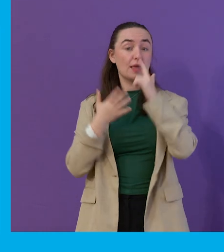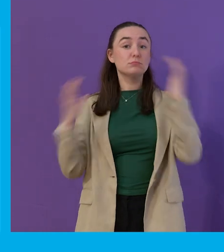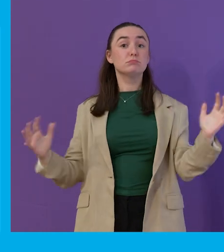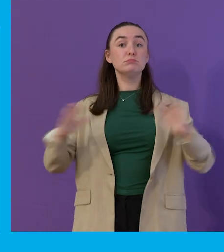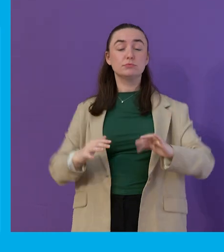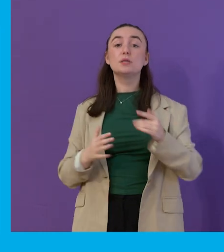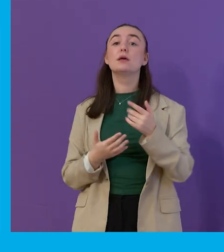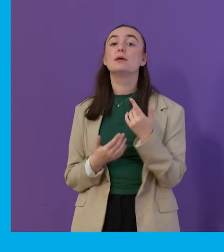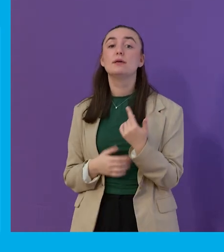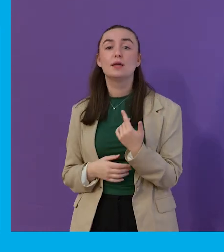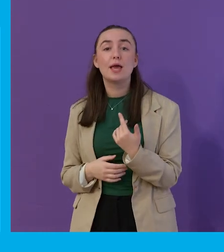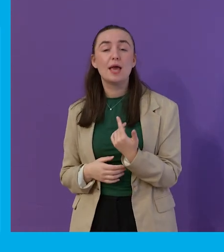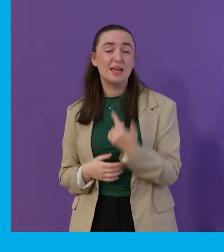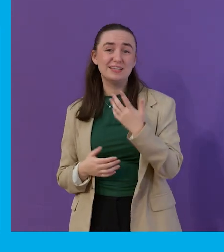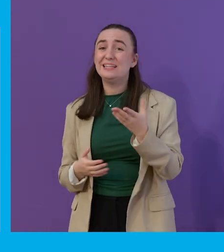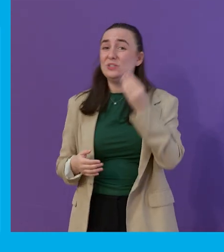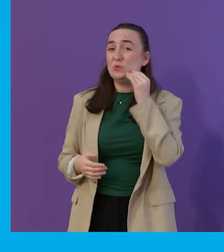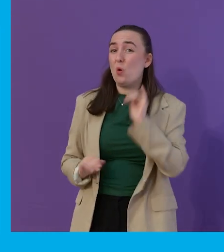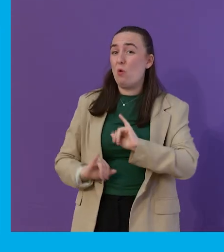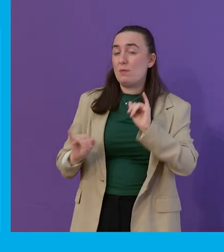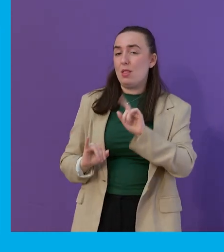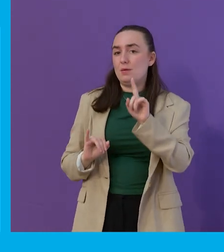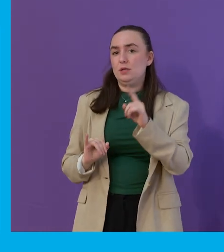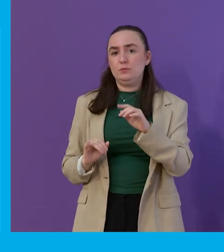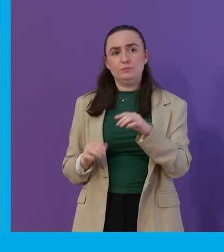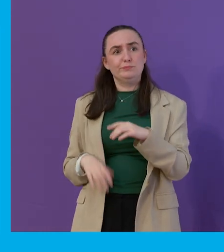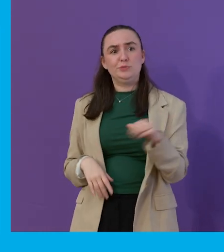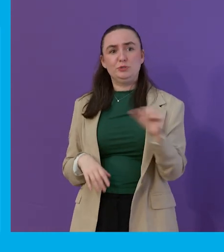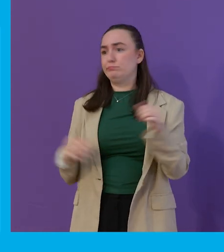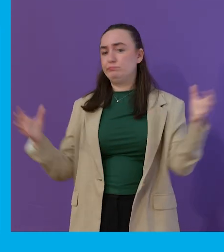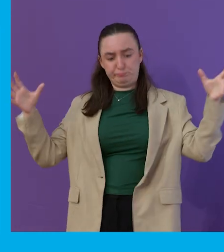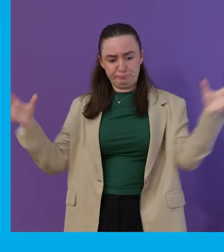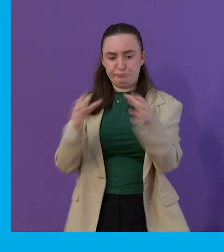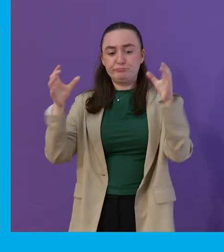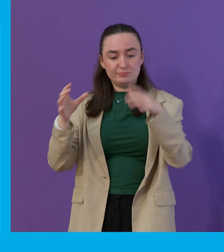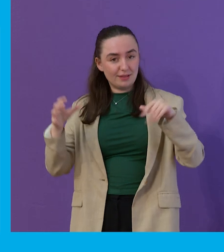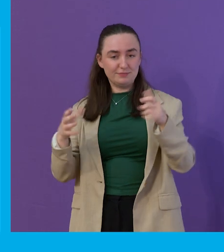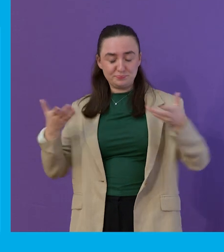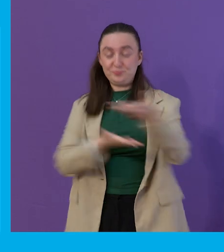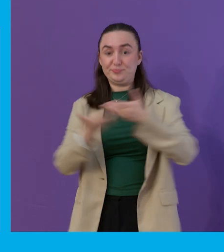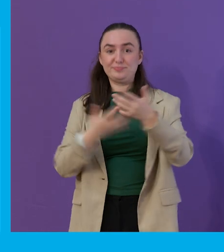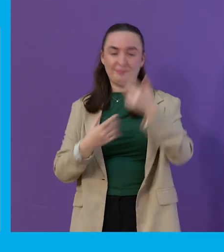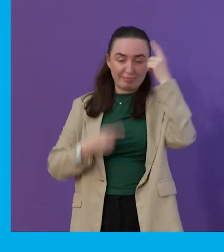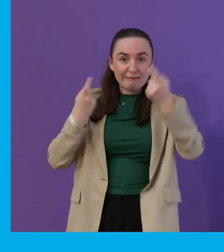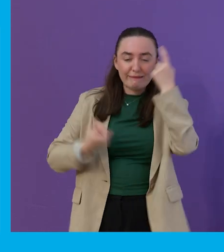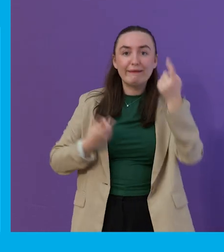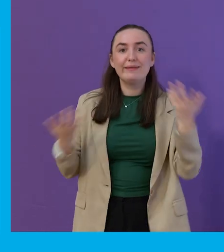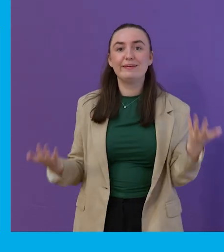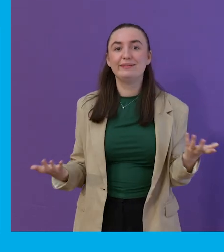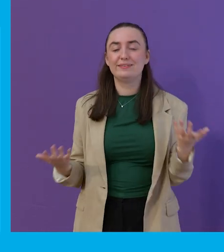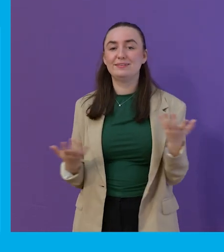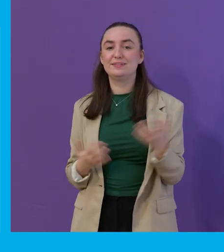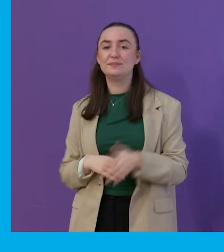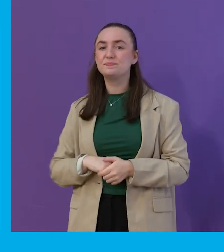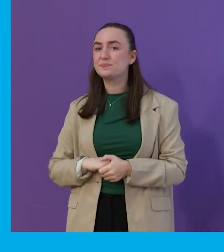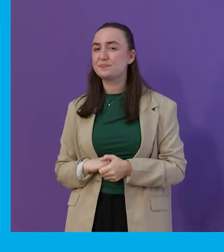can actually, sounds horrible to say, but bang some heads together. It's a lot of it is individual organisational ego, governance that gets in the